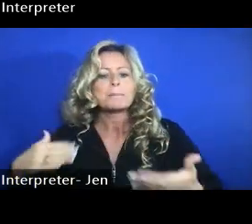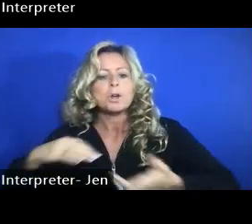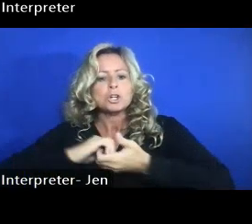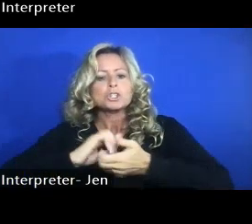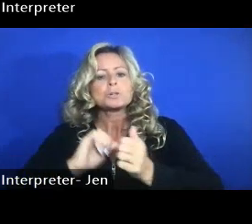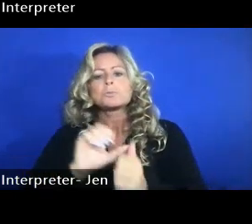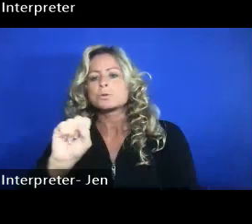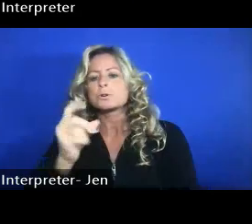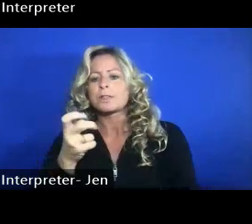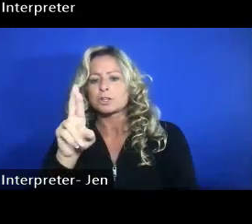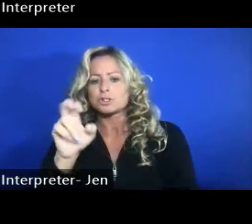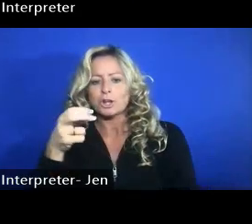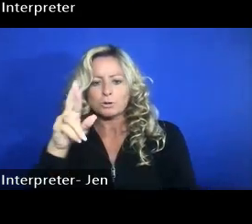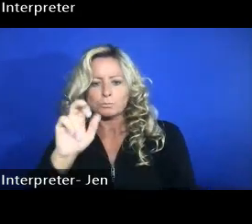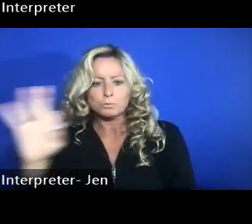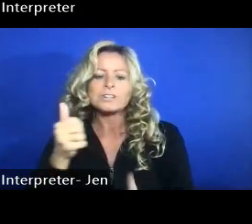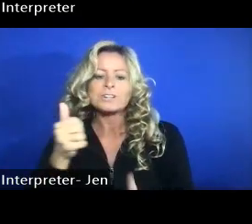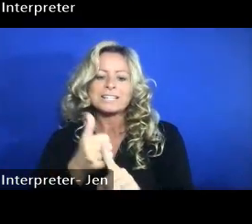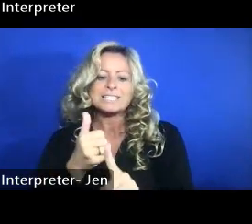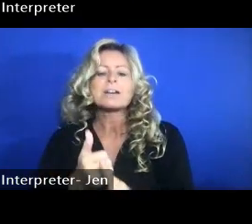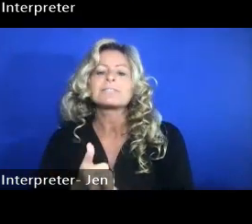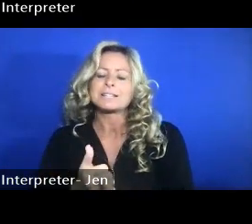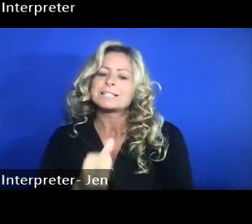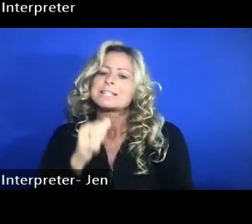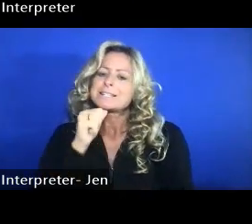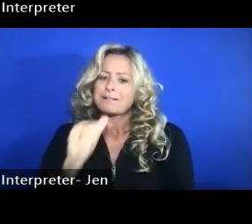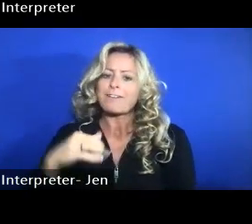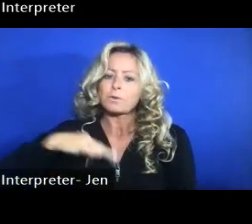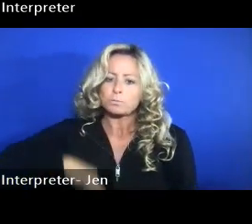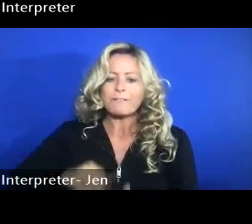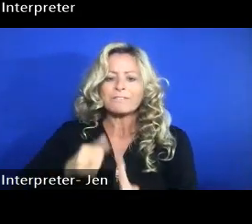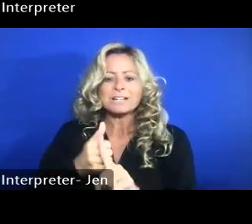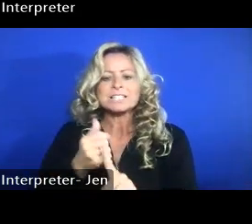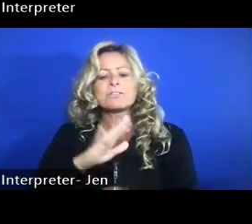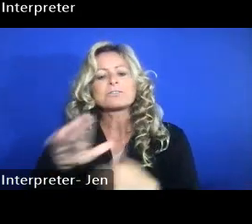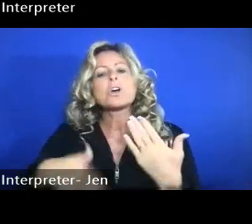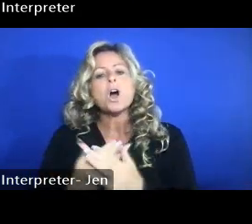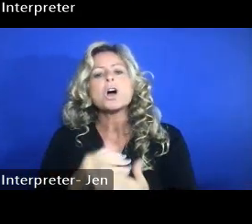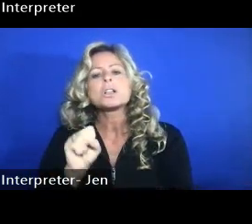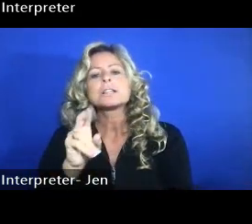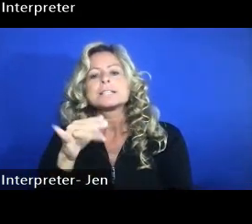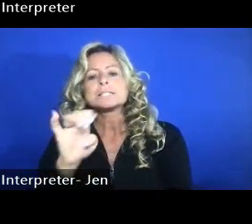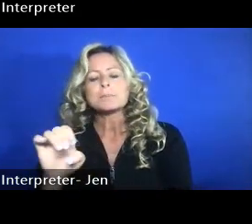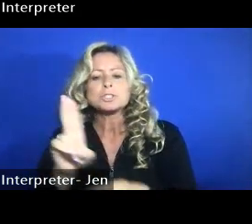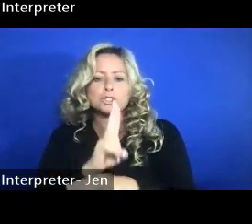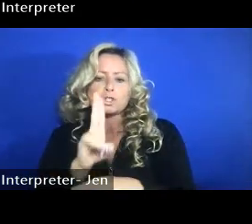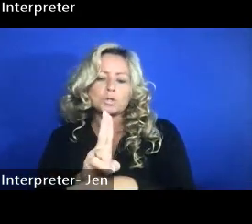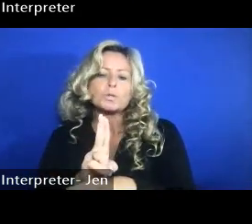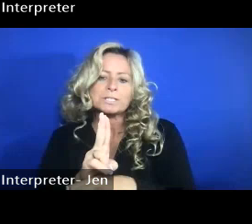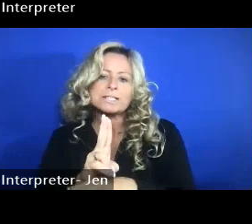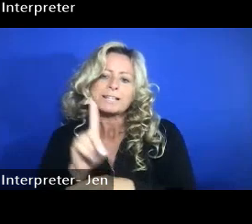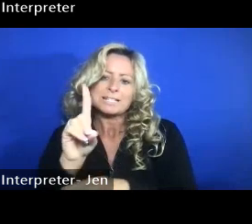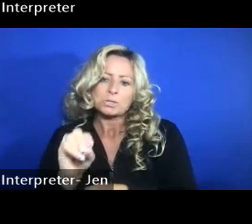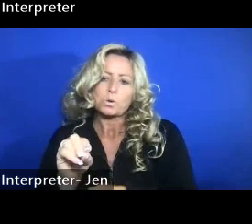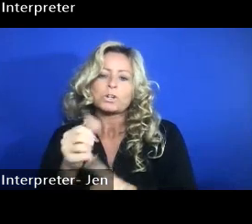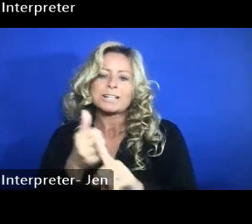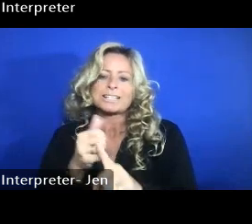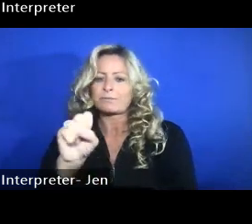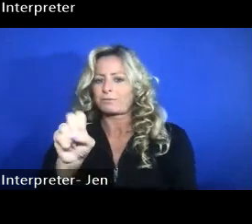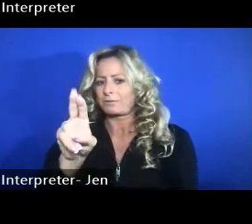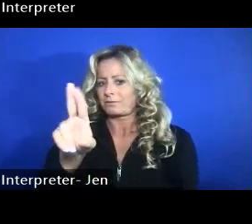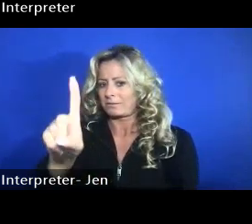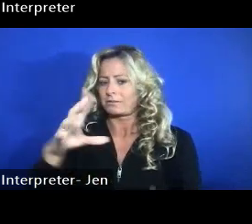national nonprofit. Our goal is to remove the stigma around substance use disorder through a community-driven approach focused on